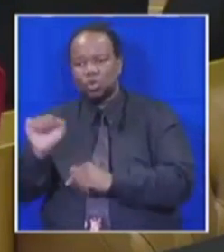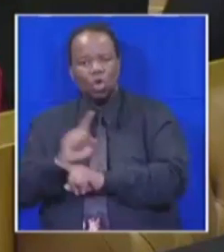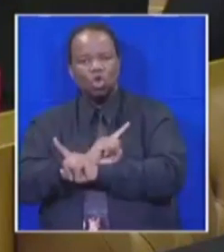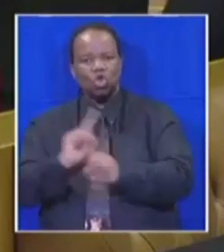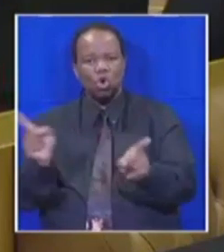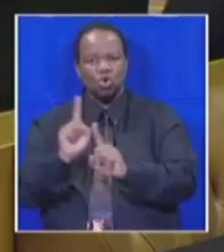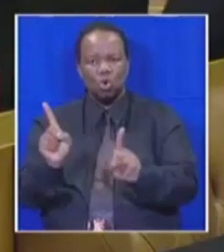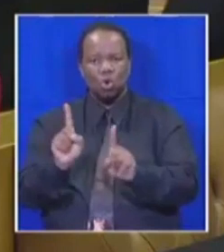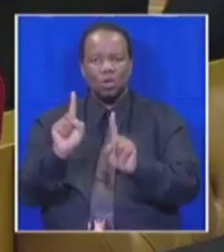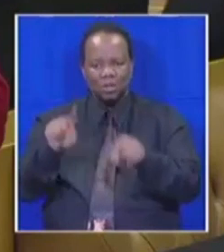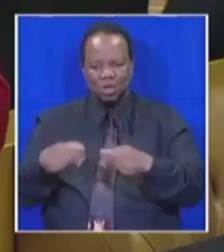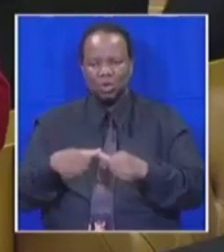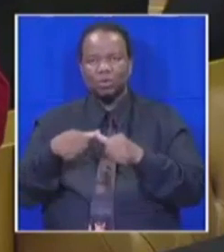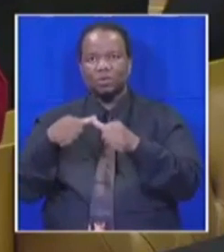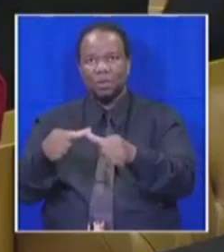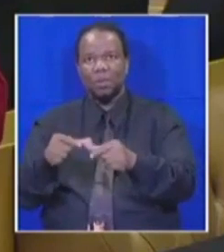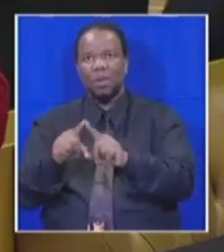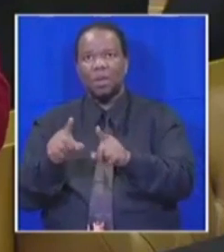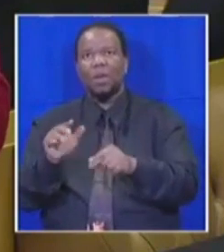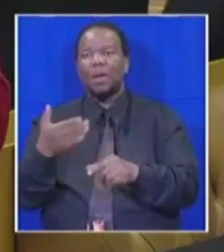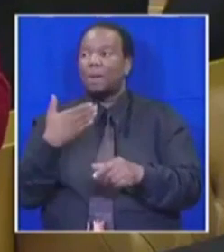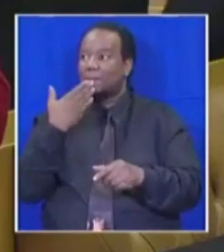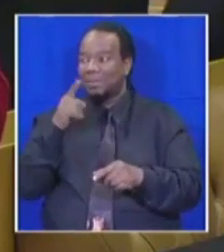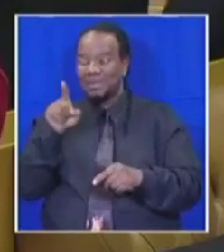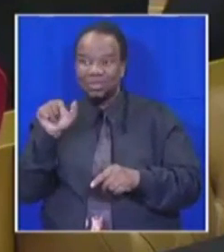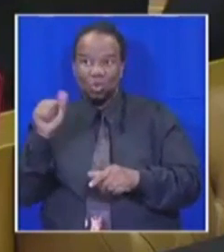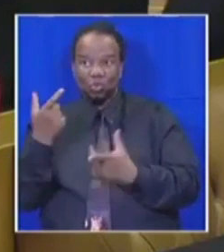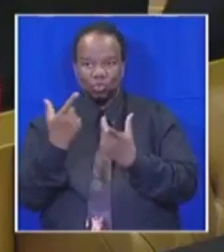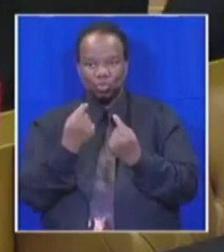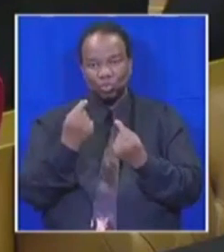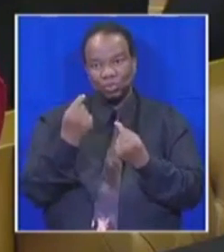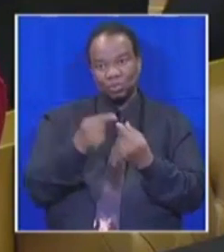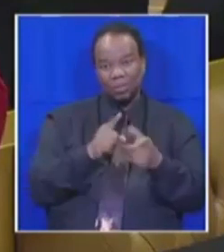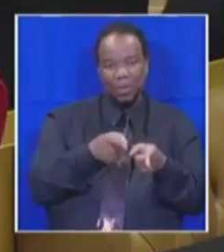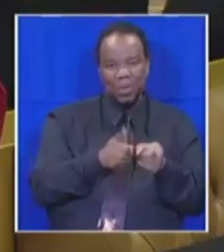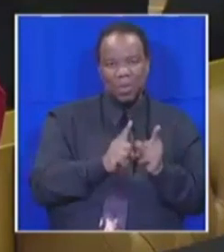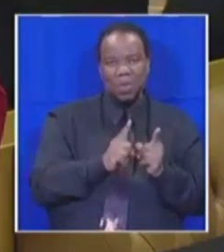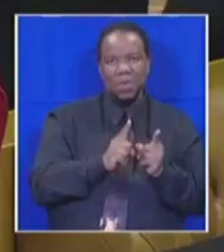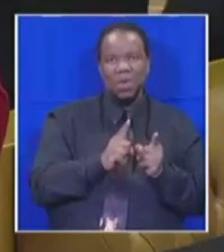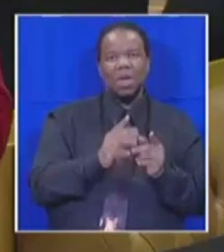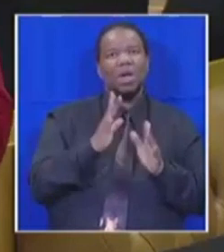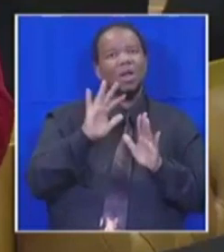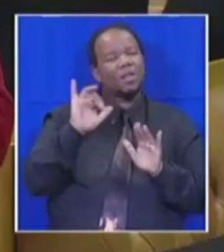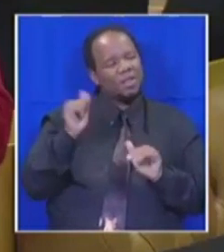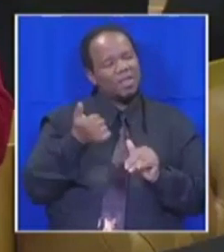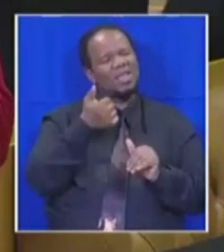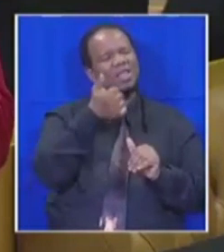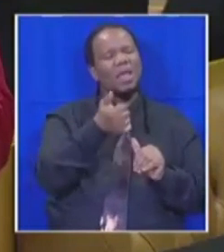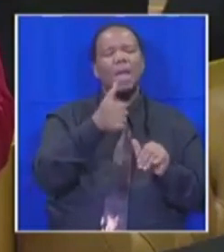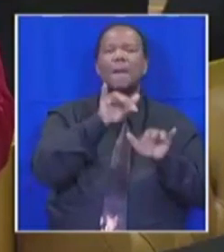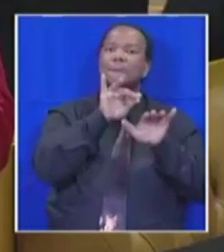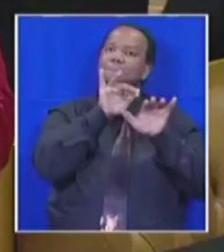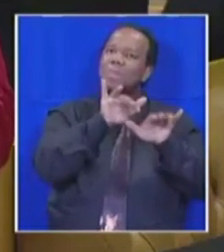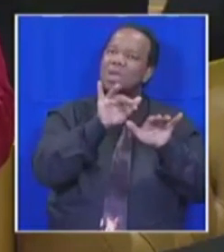sustainable. Member. We're advising the Chief Whip that don't enter into wrong territory. Honorable It's Member. a matter of fact that the people who killed our members Honorable in